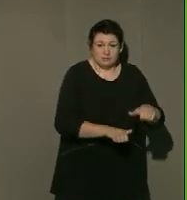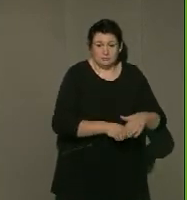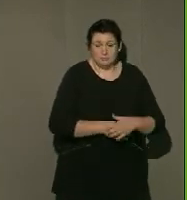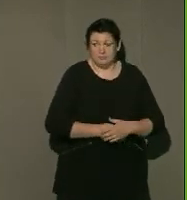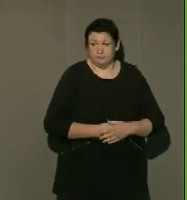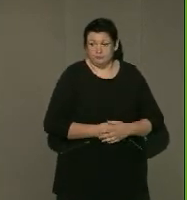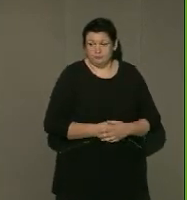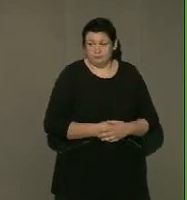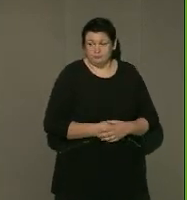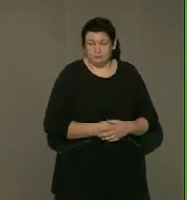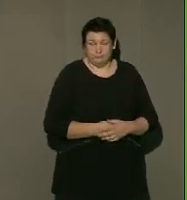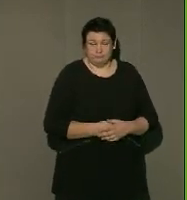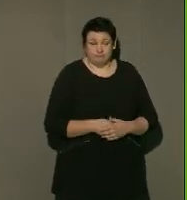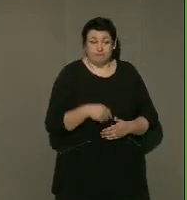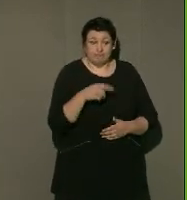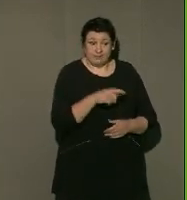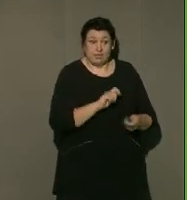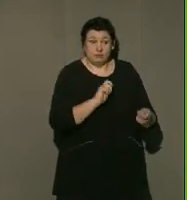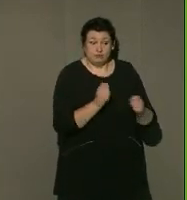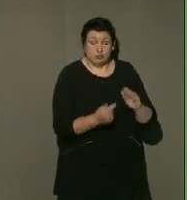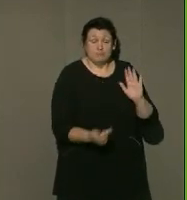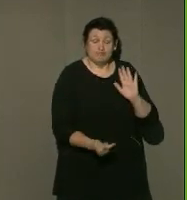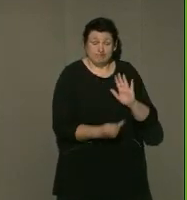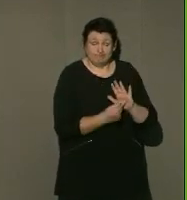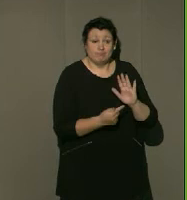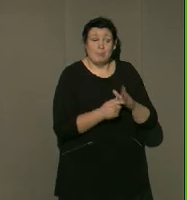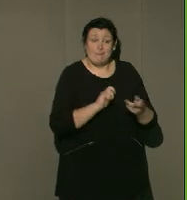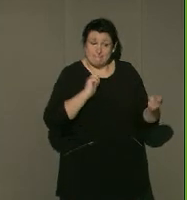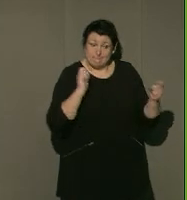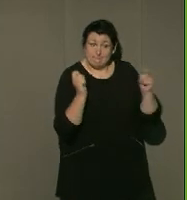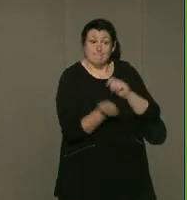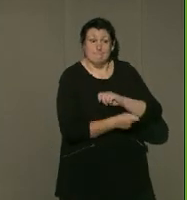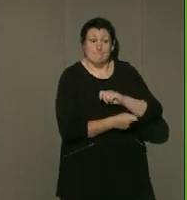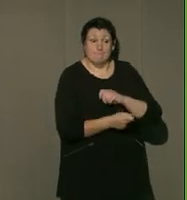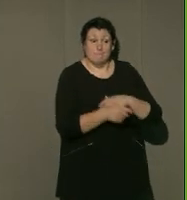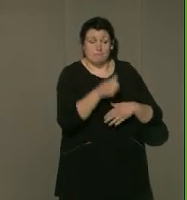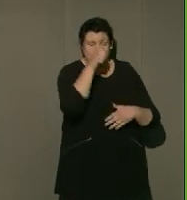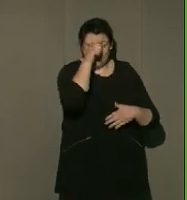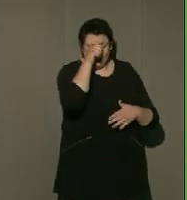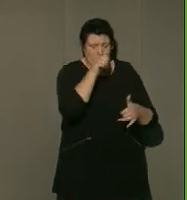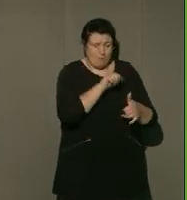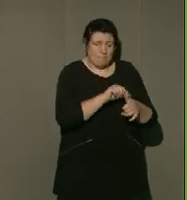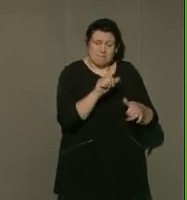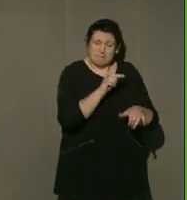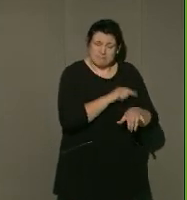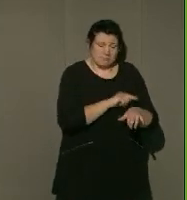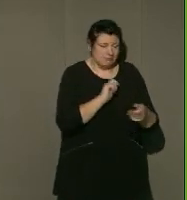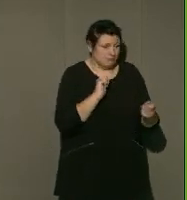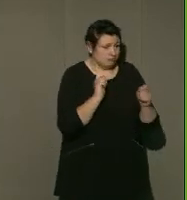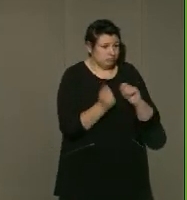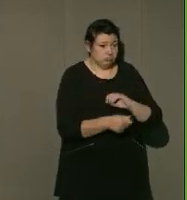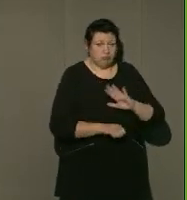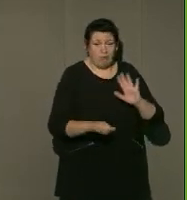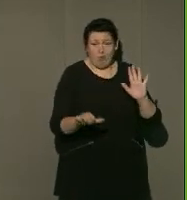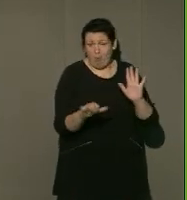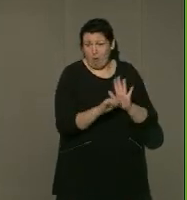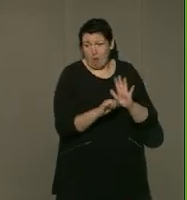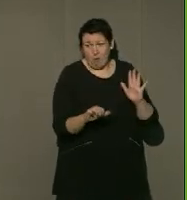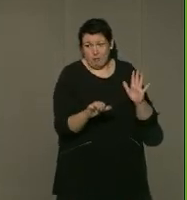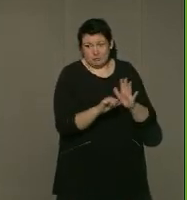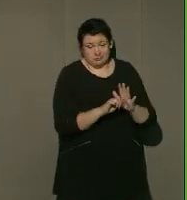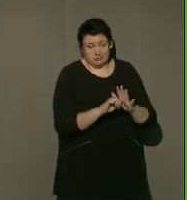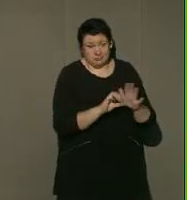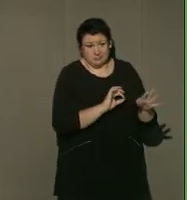significant change. Change is difficult at the best of times, and change that involves